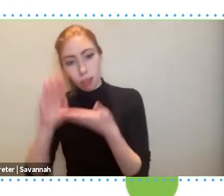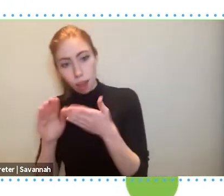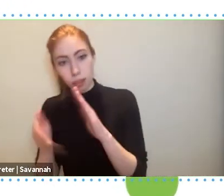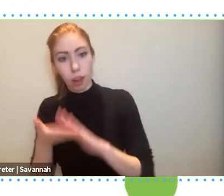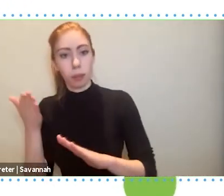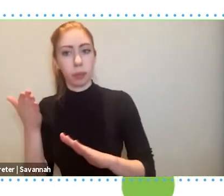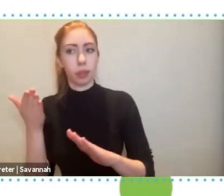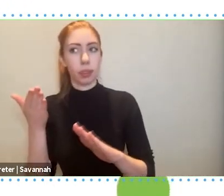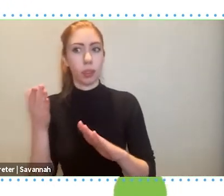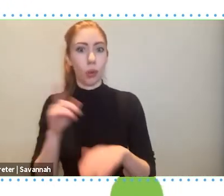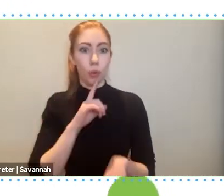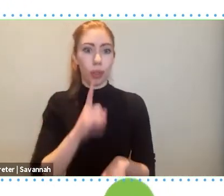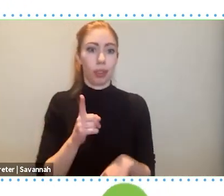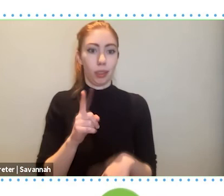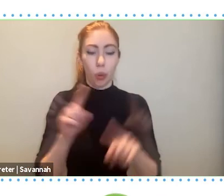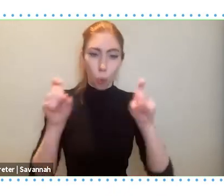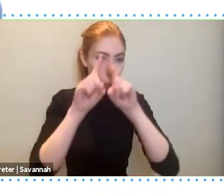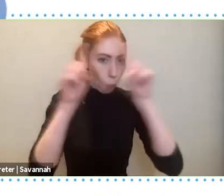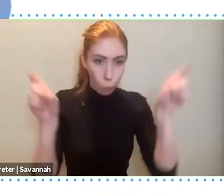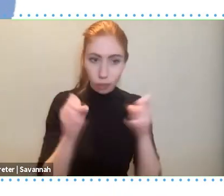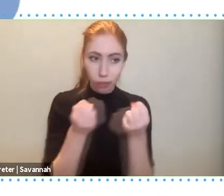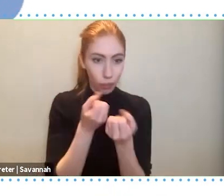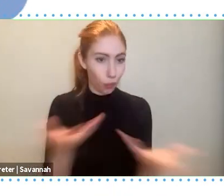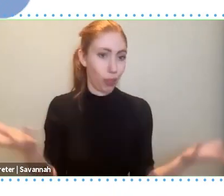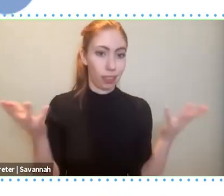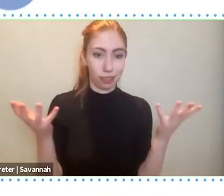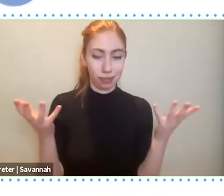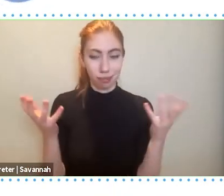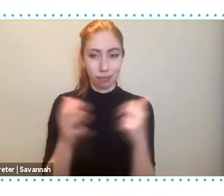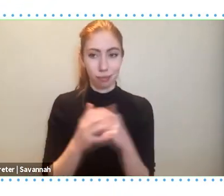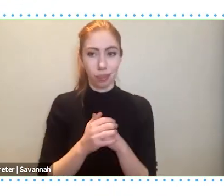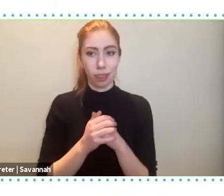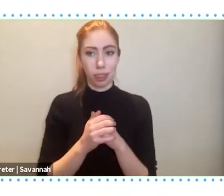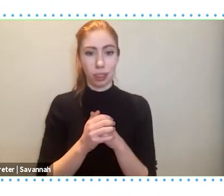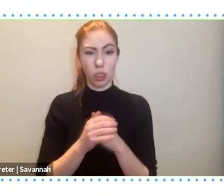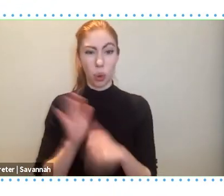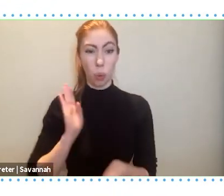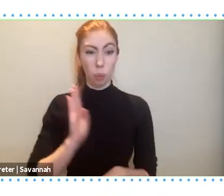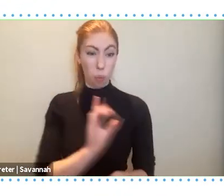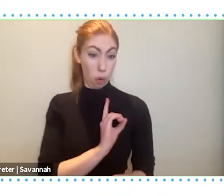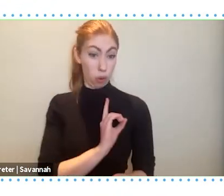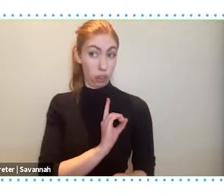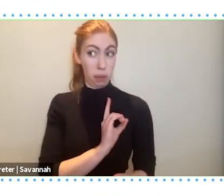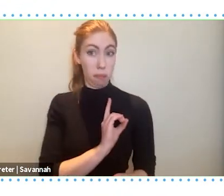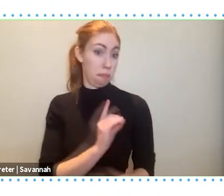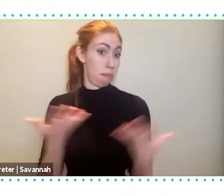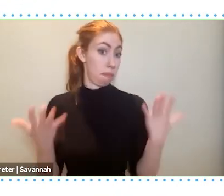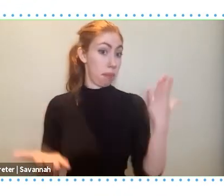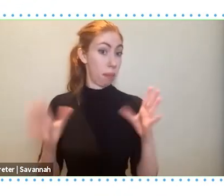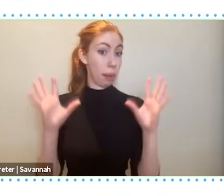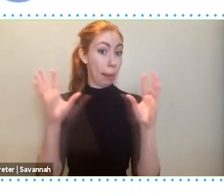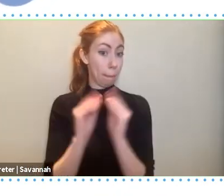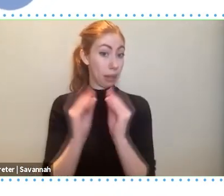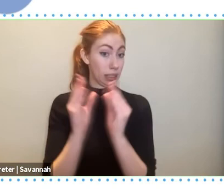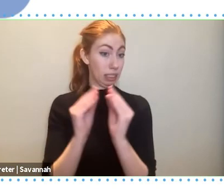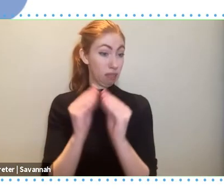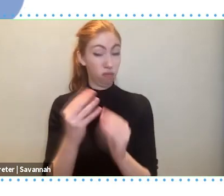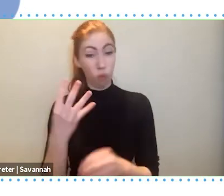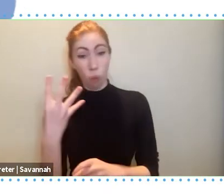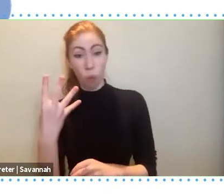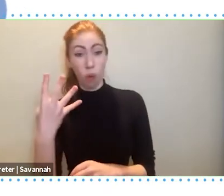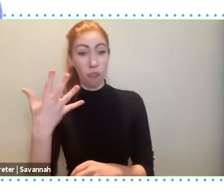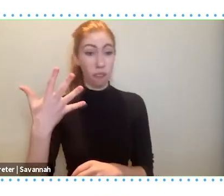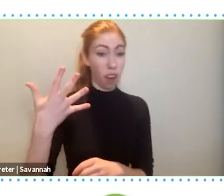how much questioning can you do with the board that meets 4 or 5 times a year? And how much opportunity